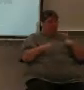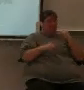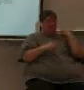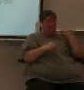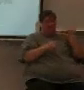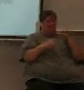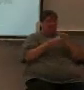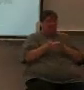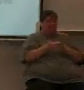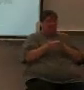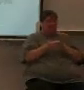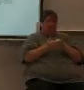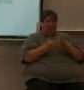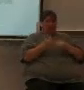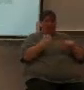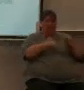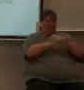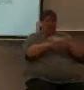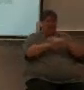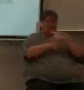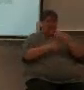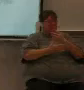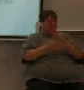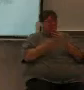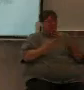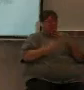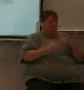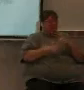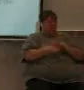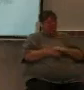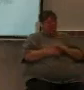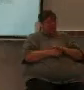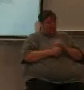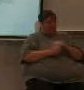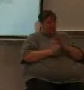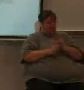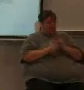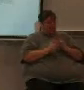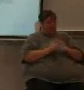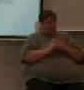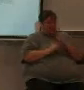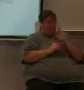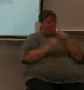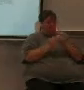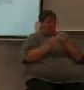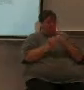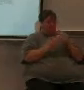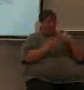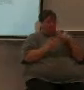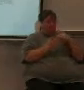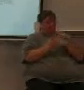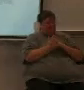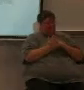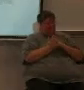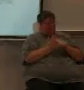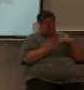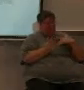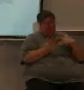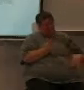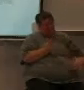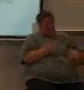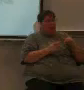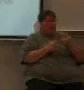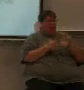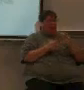to the effects of toxins. So, and you can have interactive things like the effect of